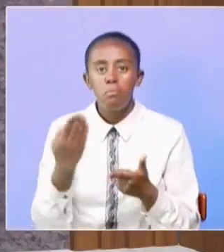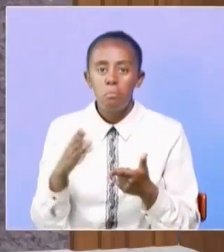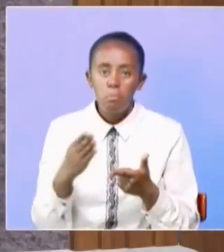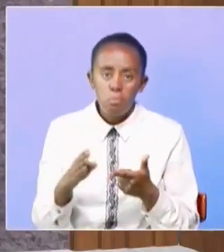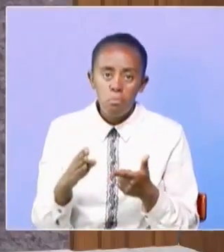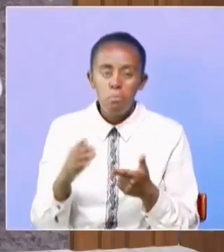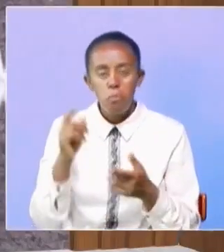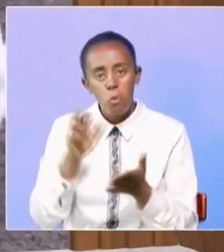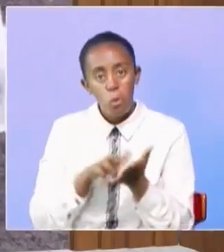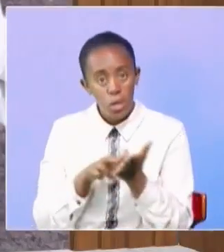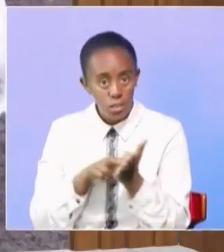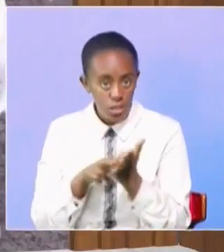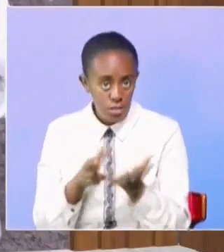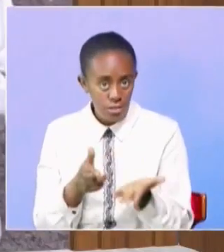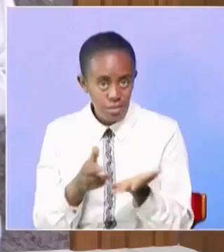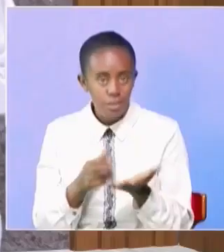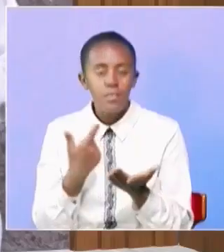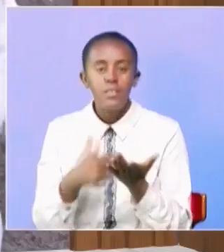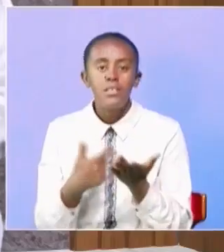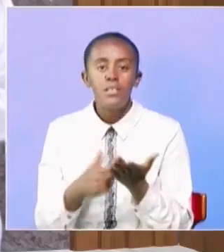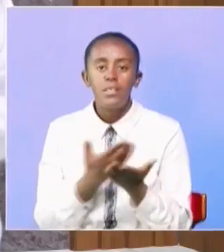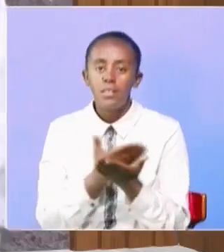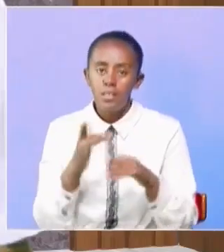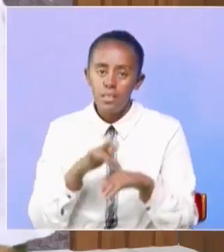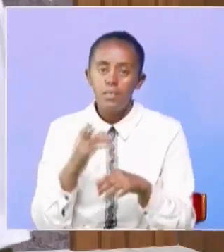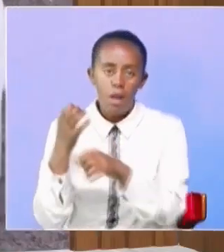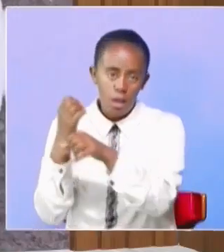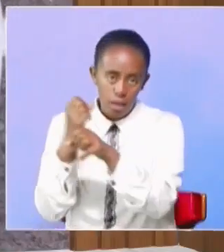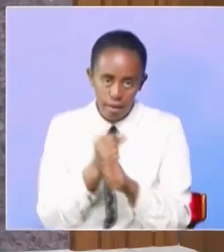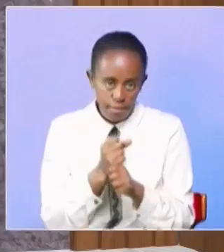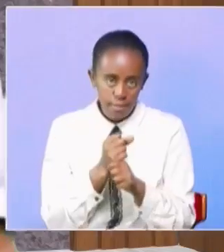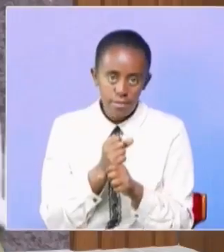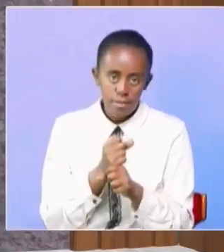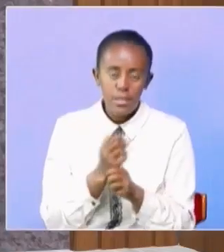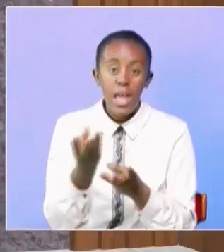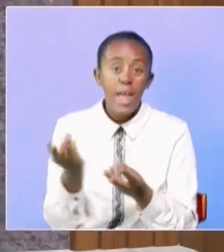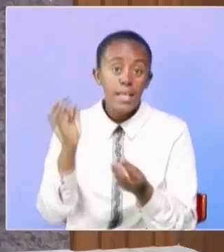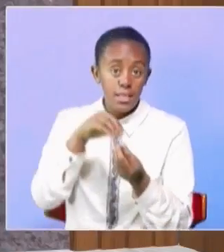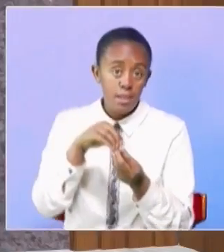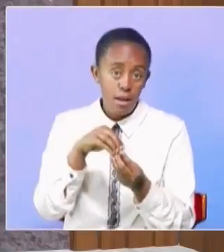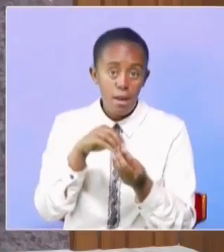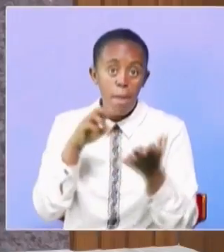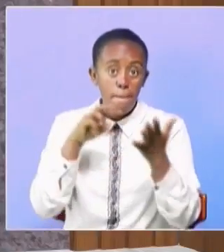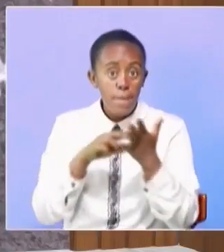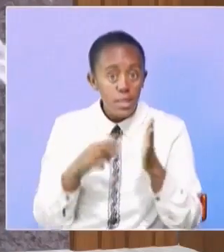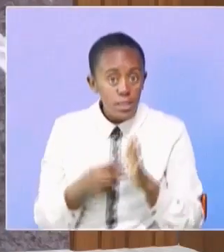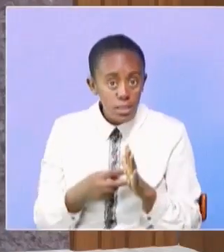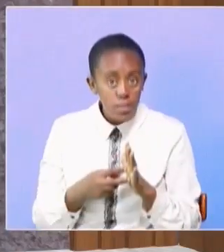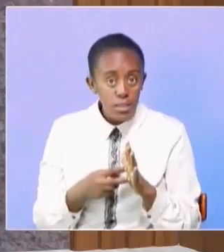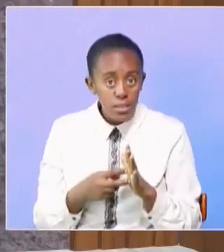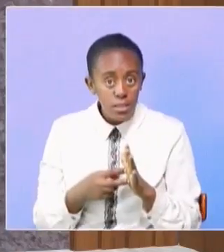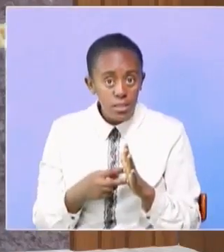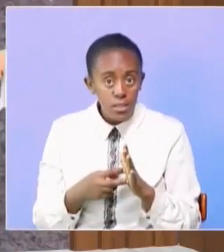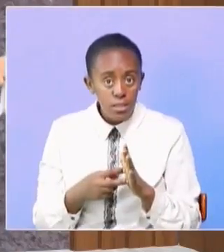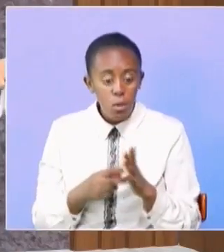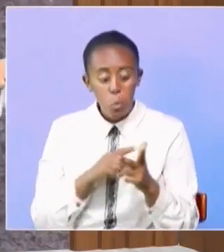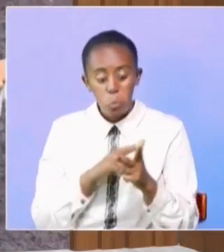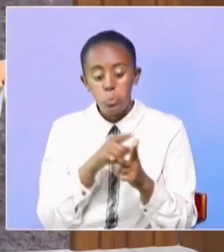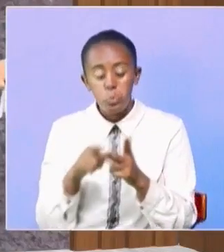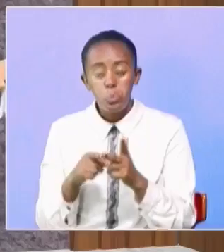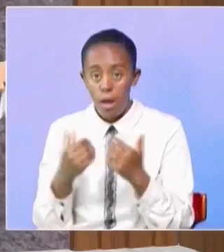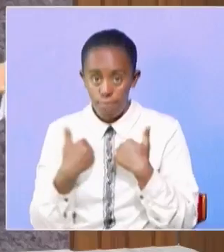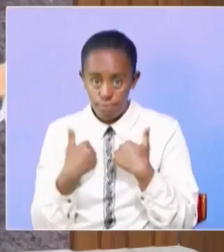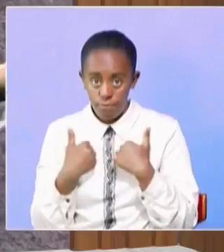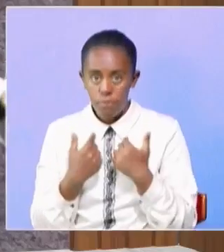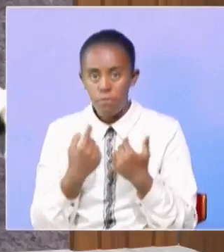an eraser. So these are things that I carry. So extra means even if the